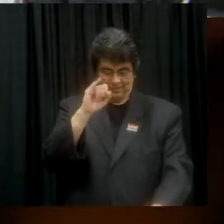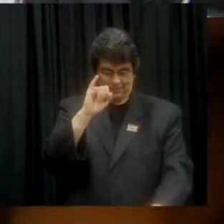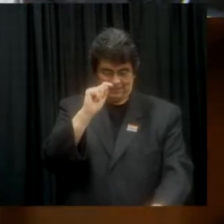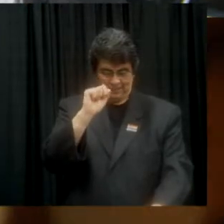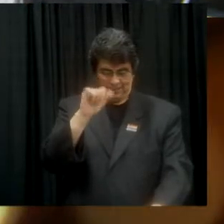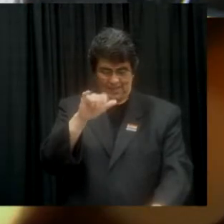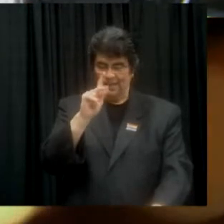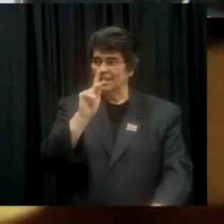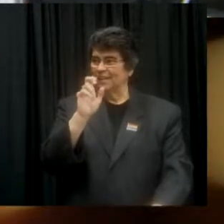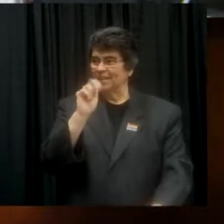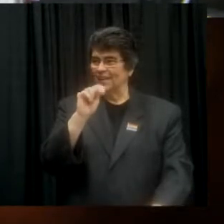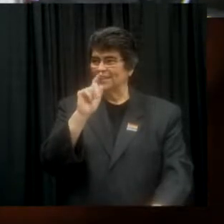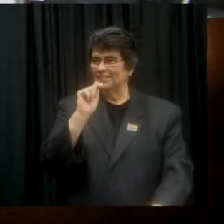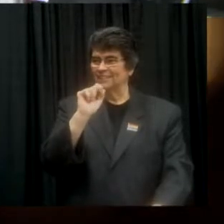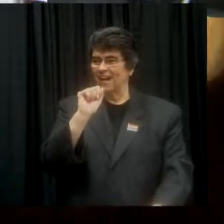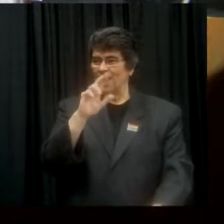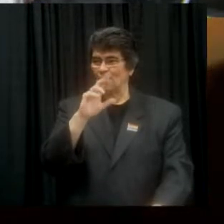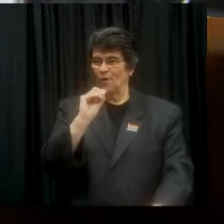Kentaro.